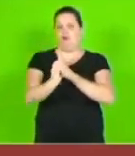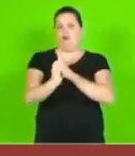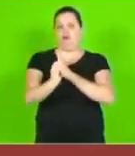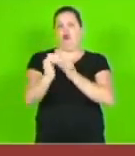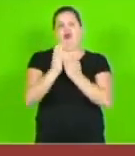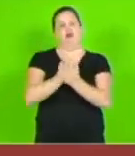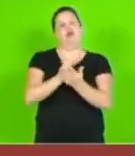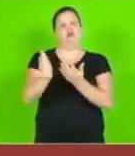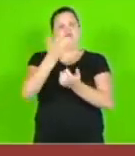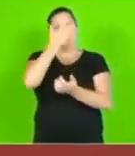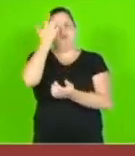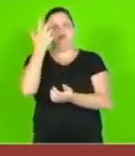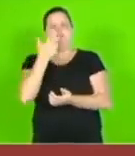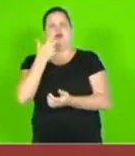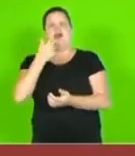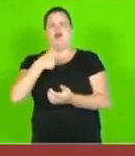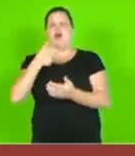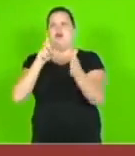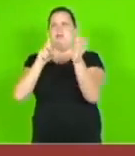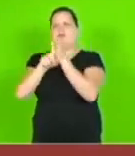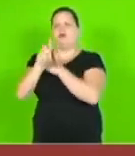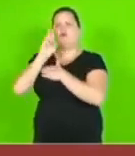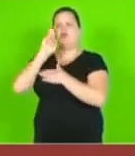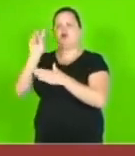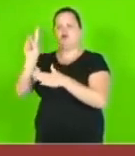And all the announcements are prophetic.